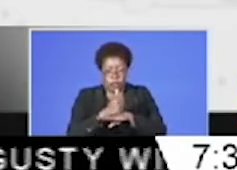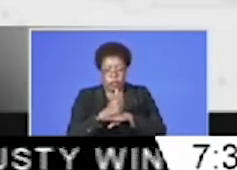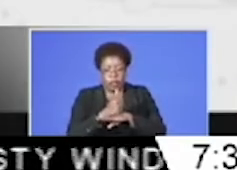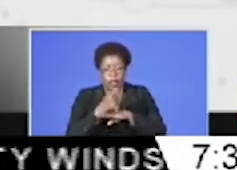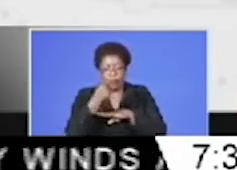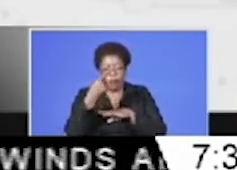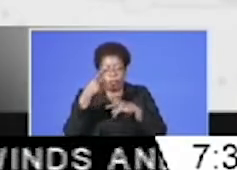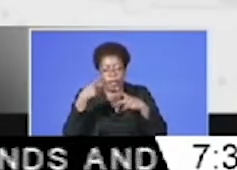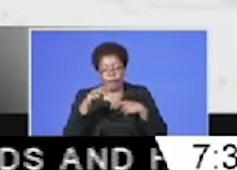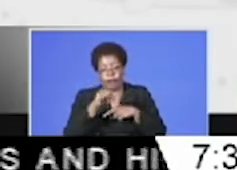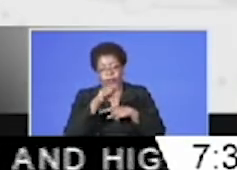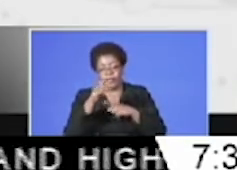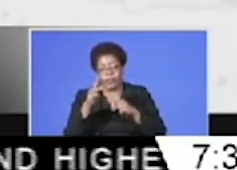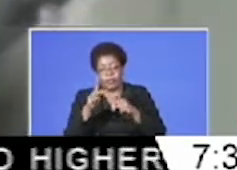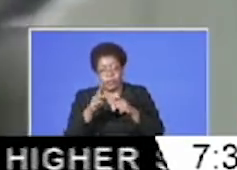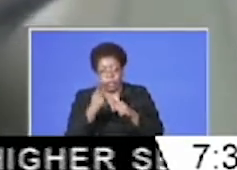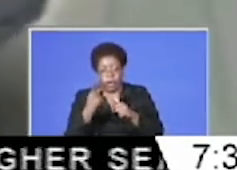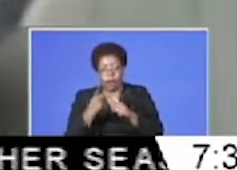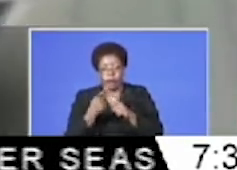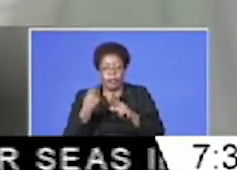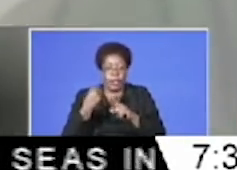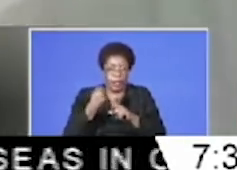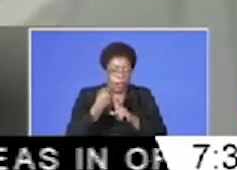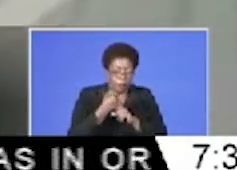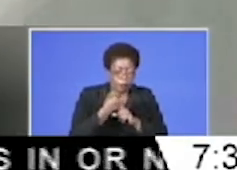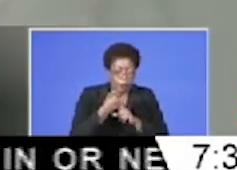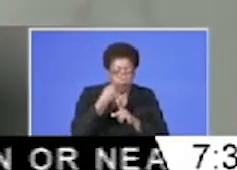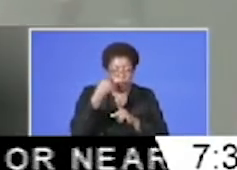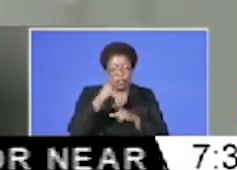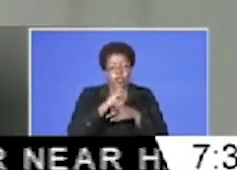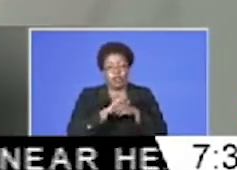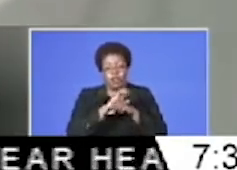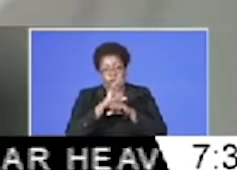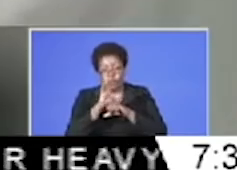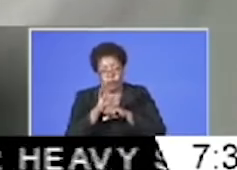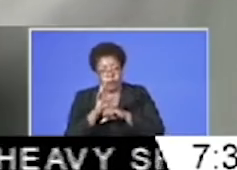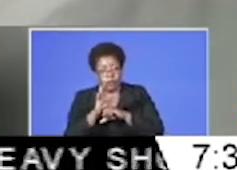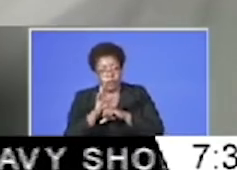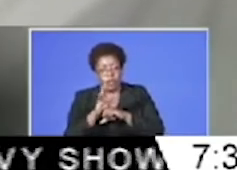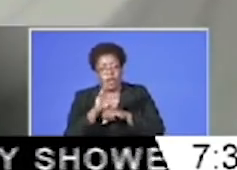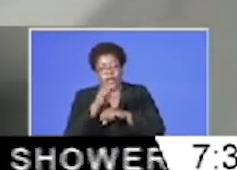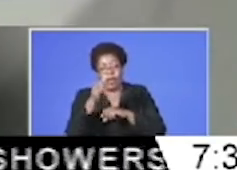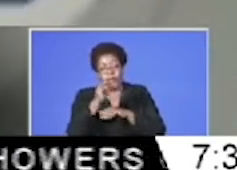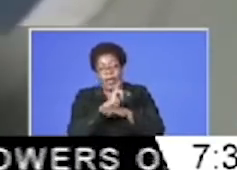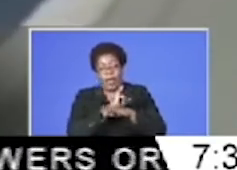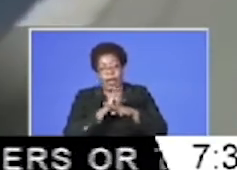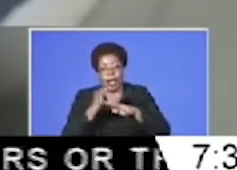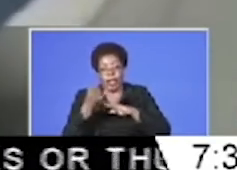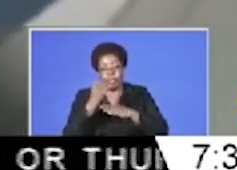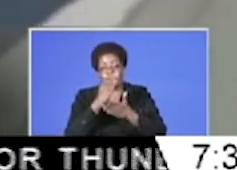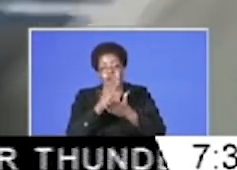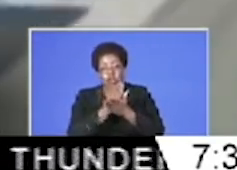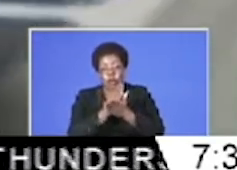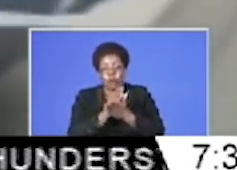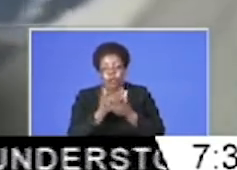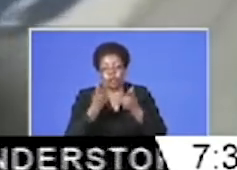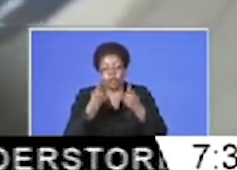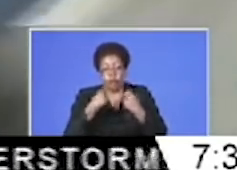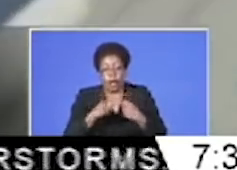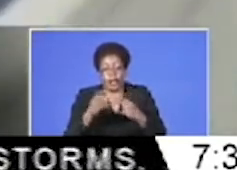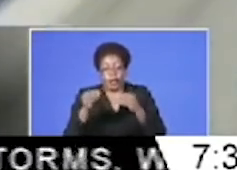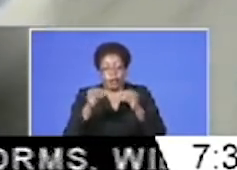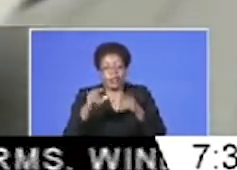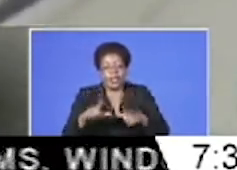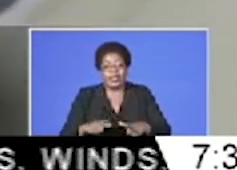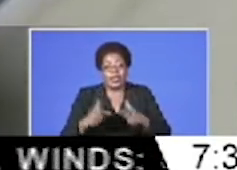blow due to COVID-19. And for many residents on the northern island halted while putting their lives back together, this is the